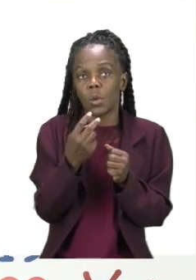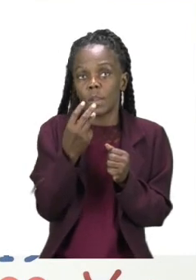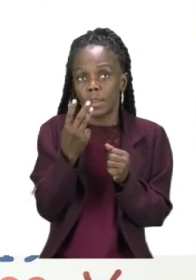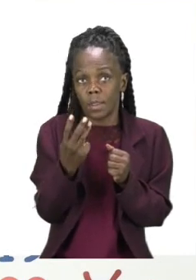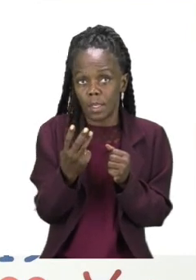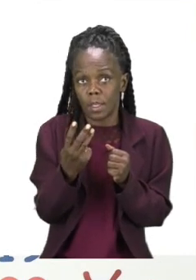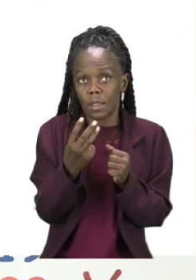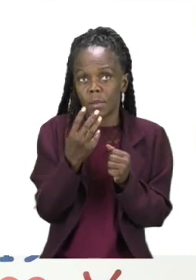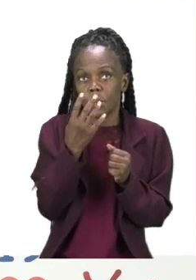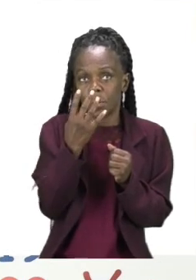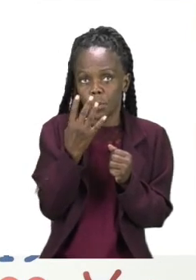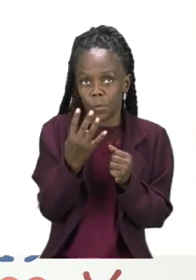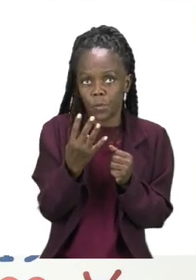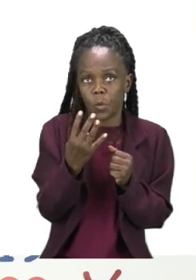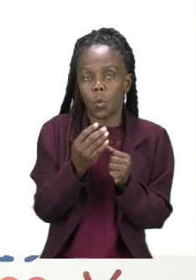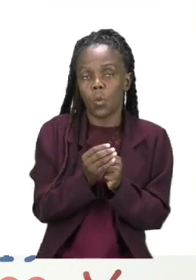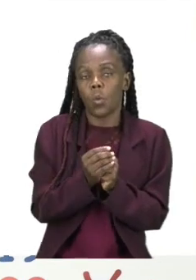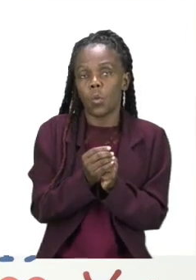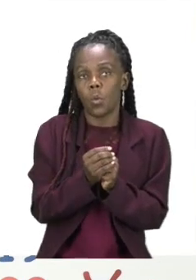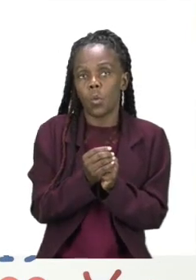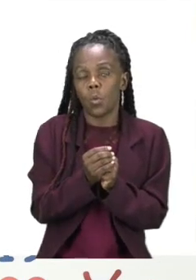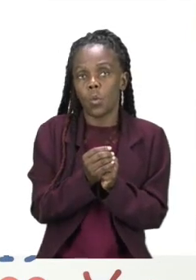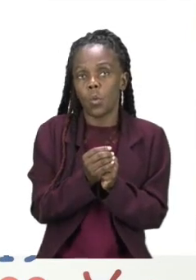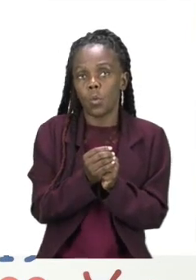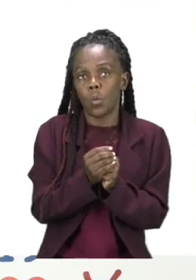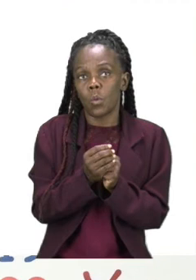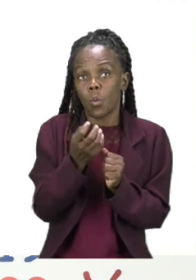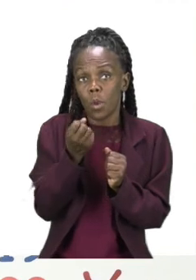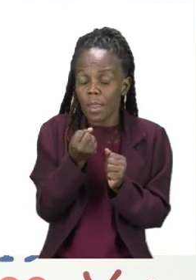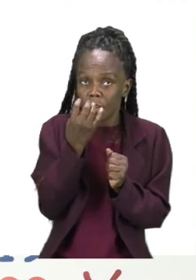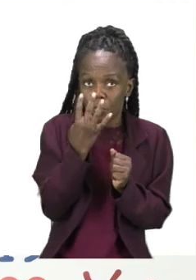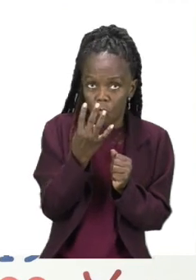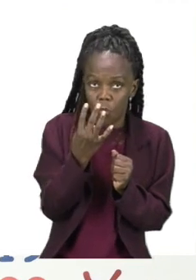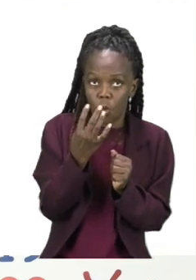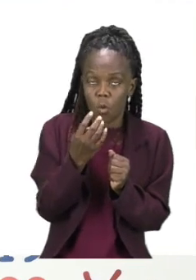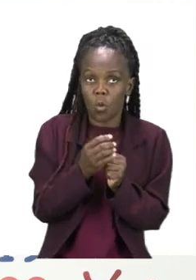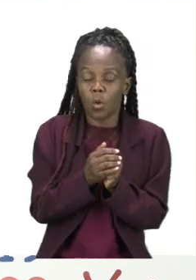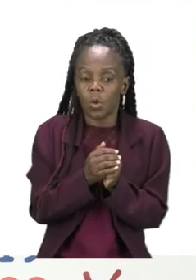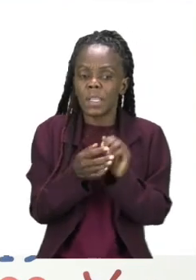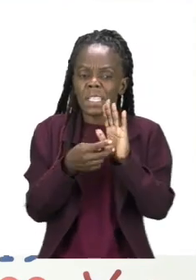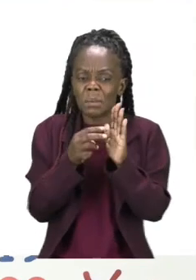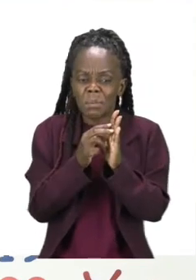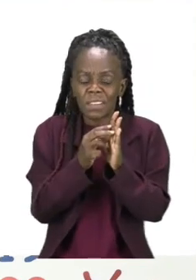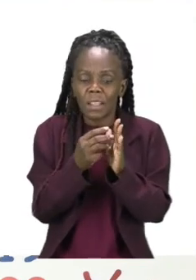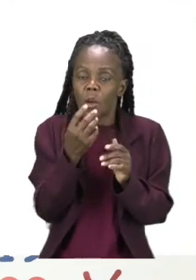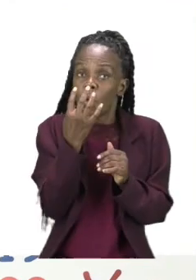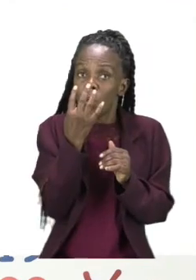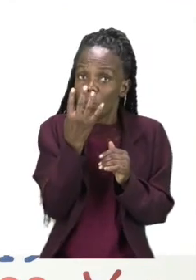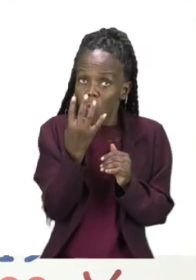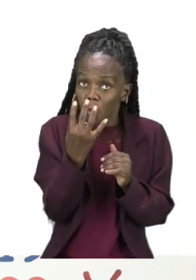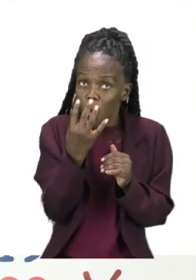3, 4. We have gotten to 4. So that means 4 is the